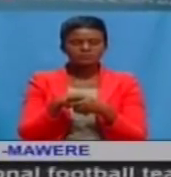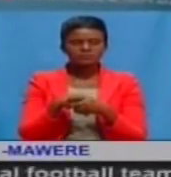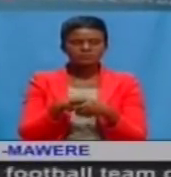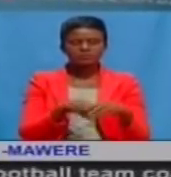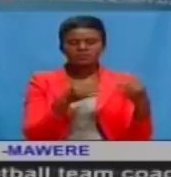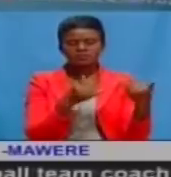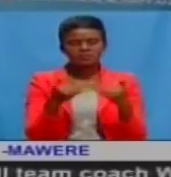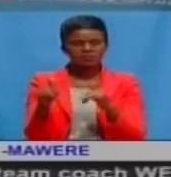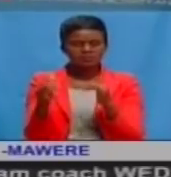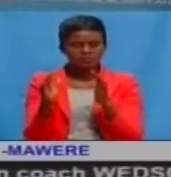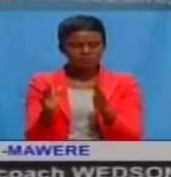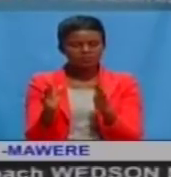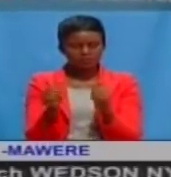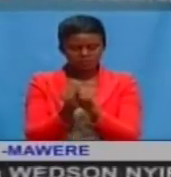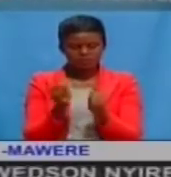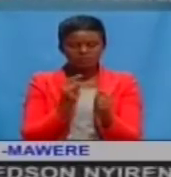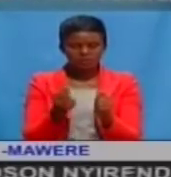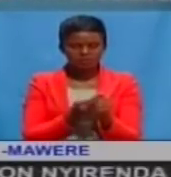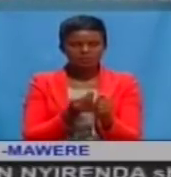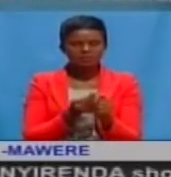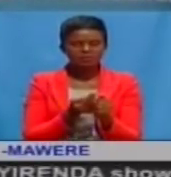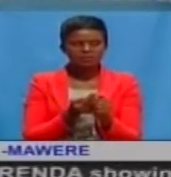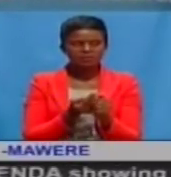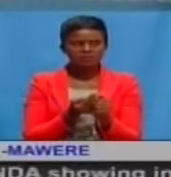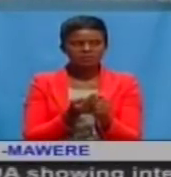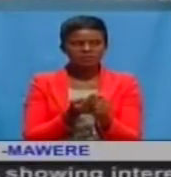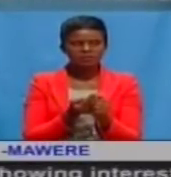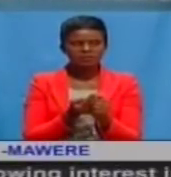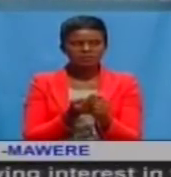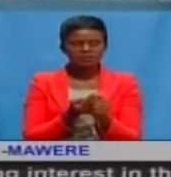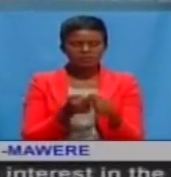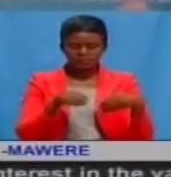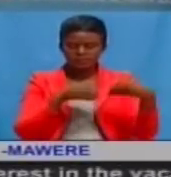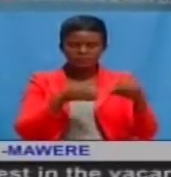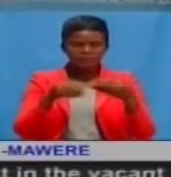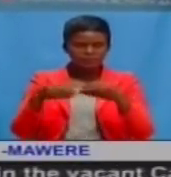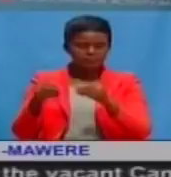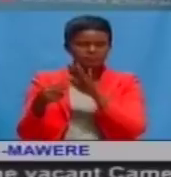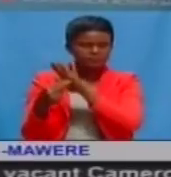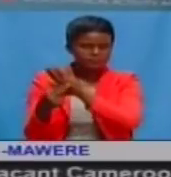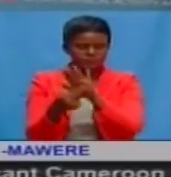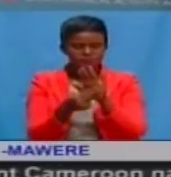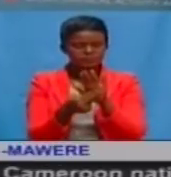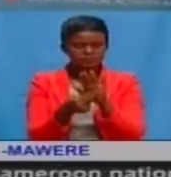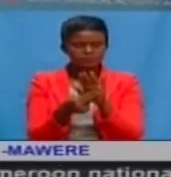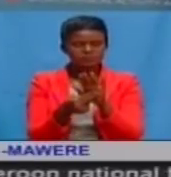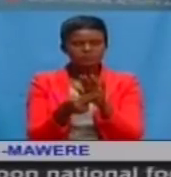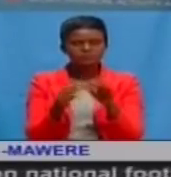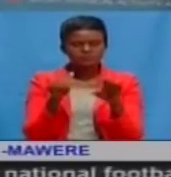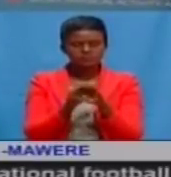17 we are likely to be ranked 7 among what between two